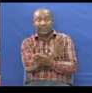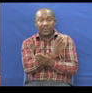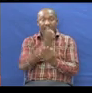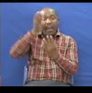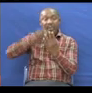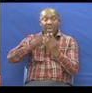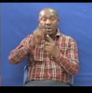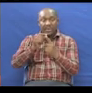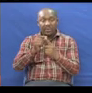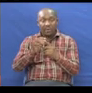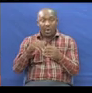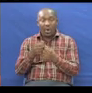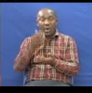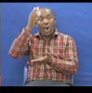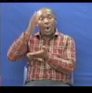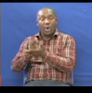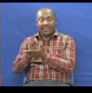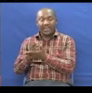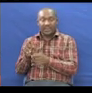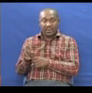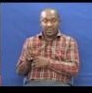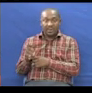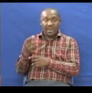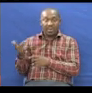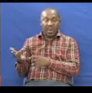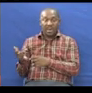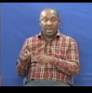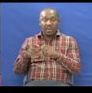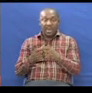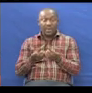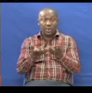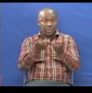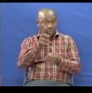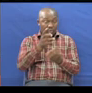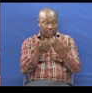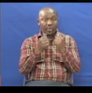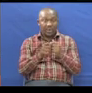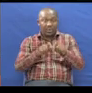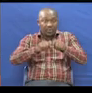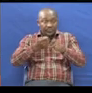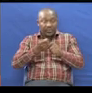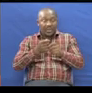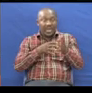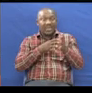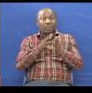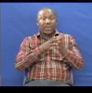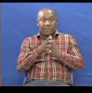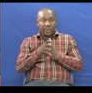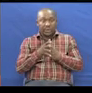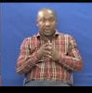one with no constant there. But can I write this expression, this part of the expression, in the form